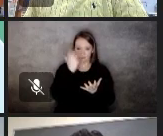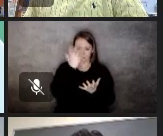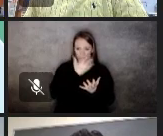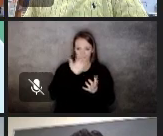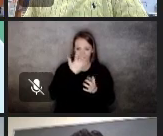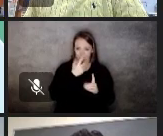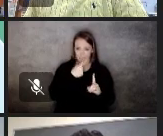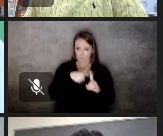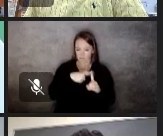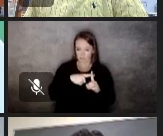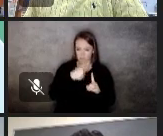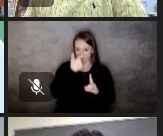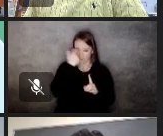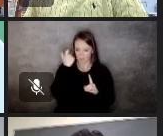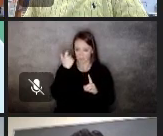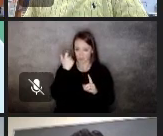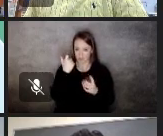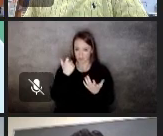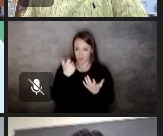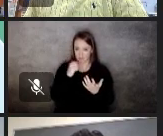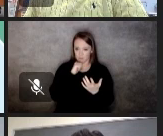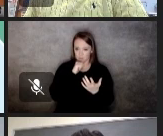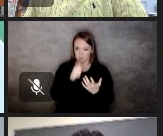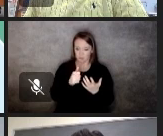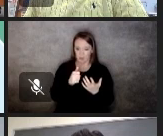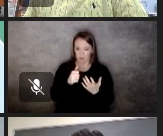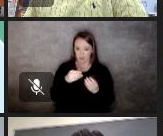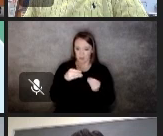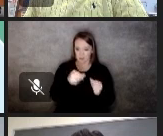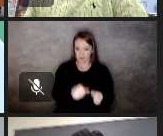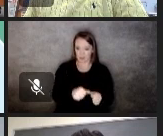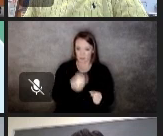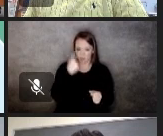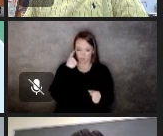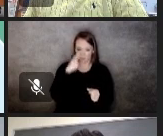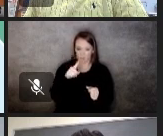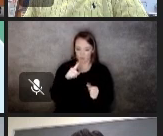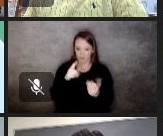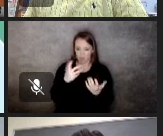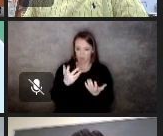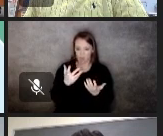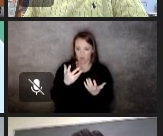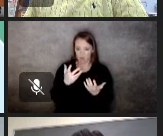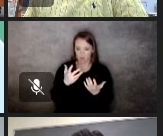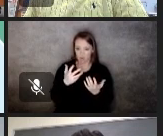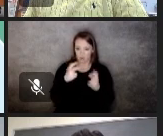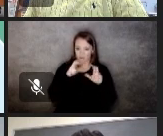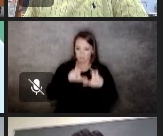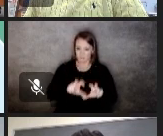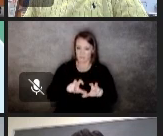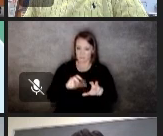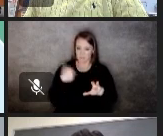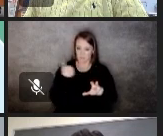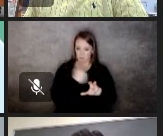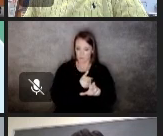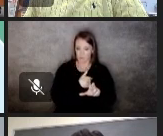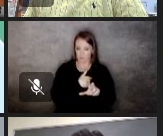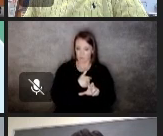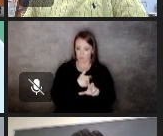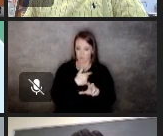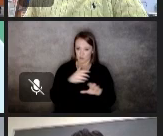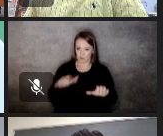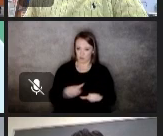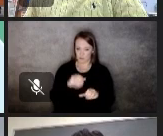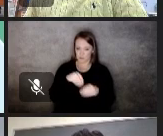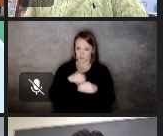is compensation for emotional labor. There's compensation for the investment that we are putting in, or that people are putting into their jobs.